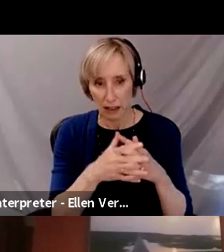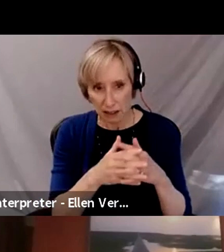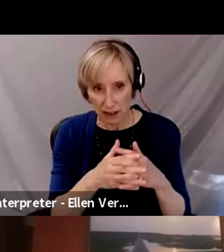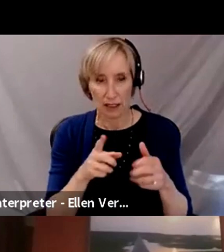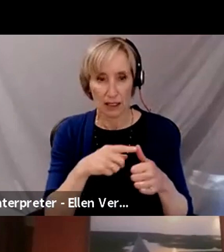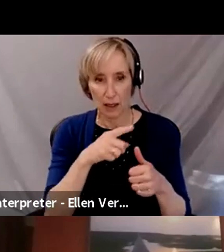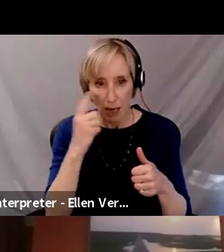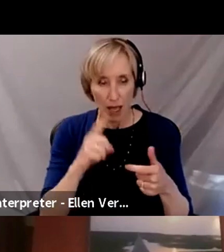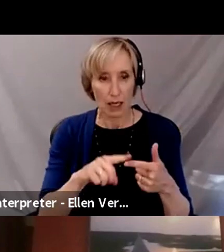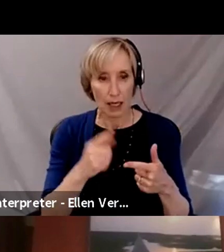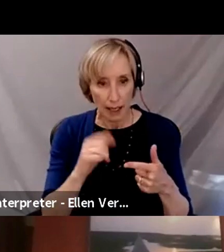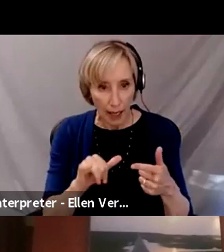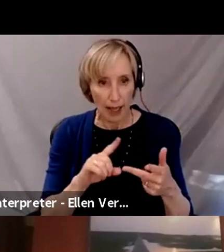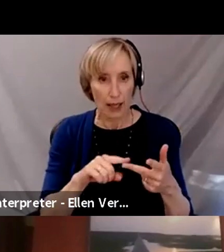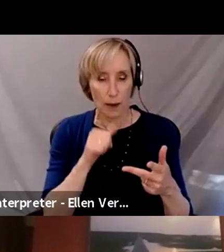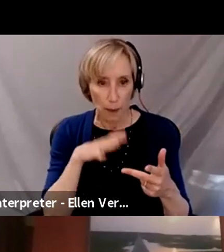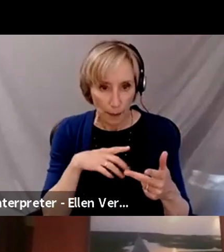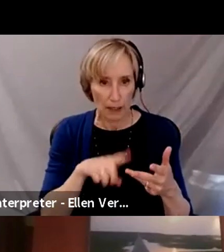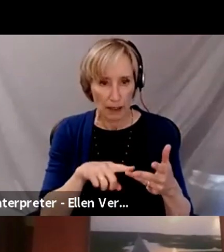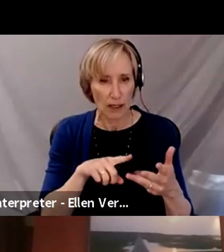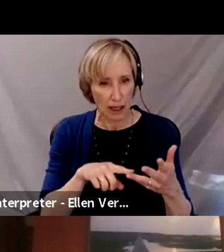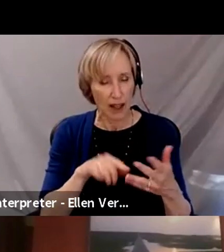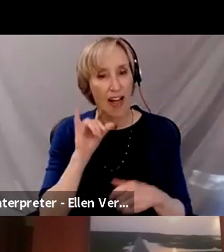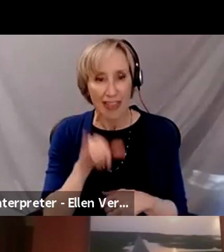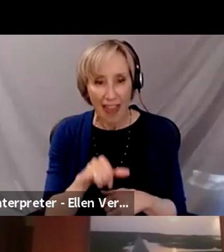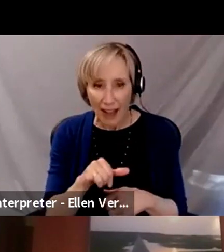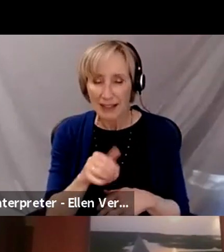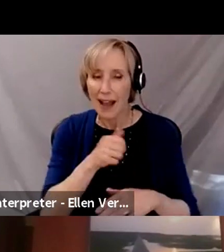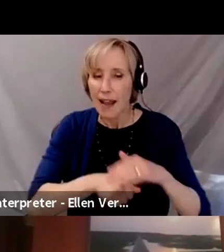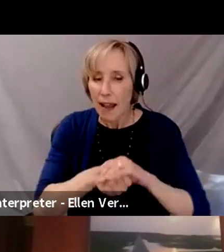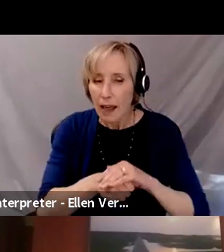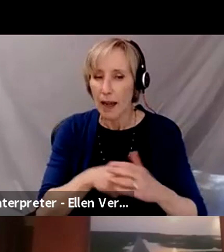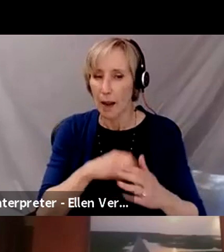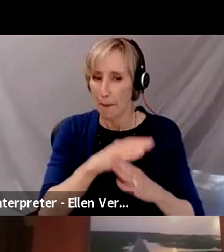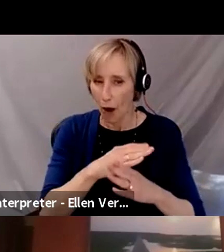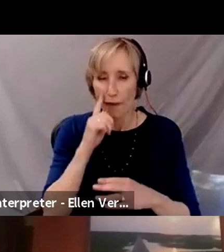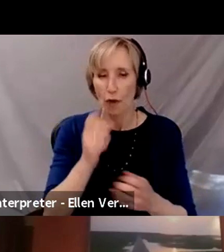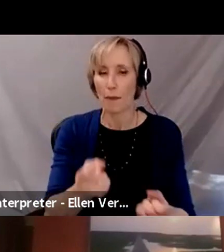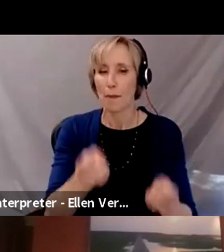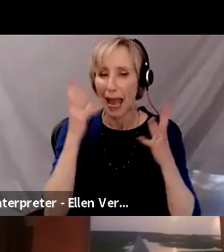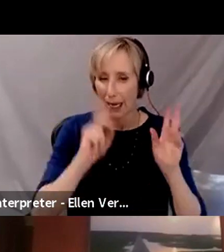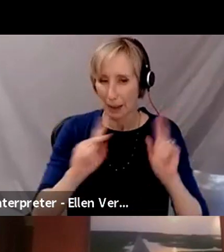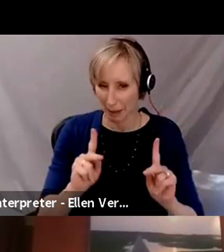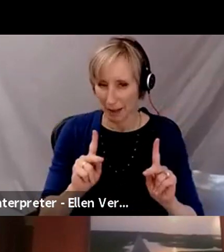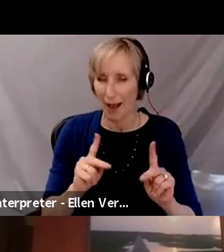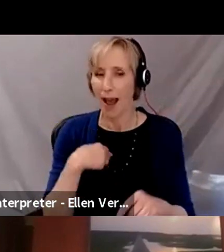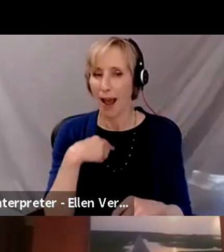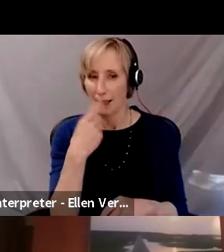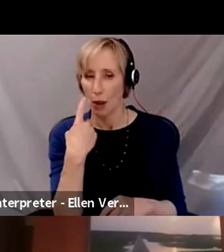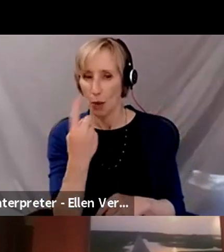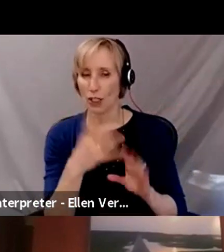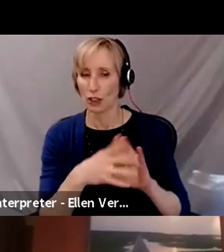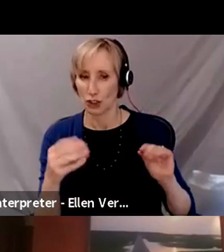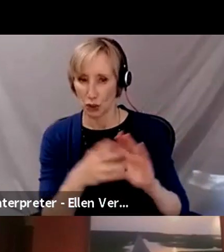spaces creates these kind of hidden barriers for different groups of people. I think a lot about a story. One time I decided to utilize